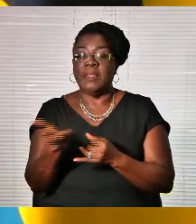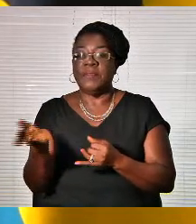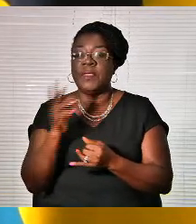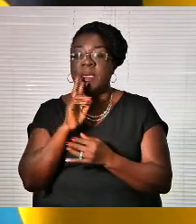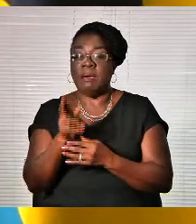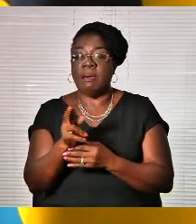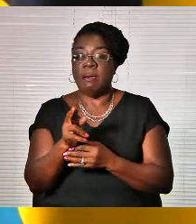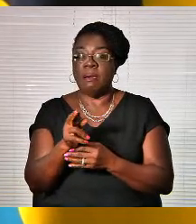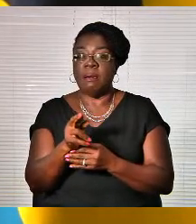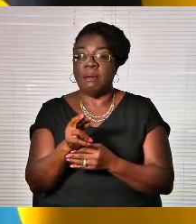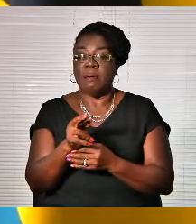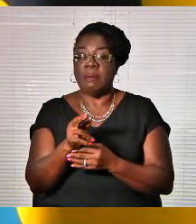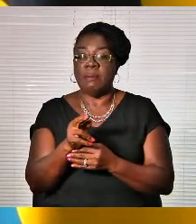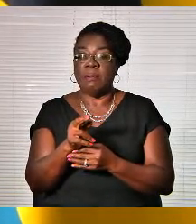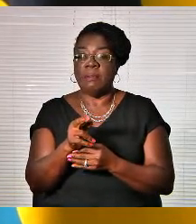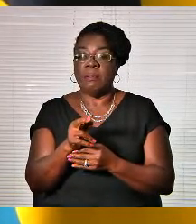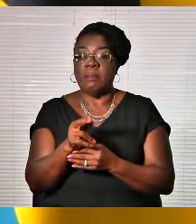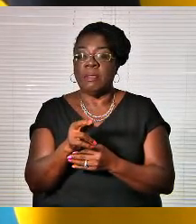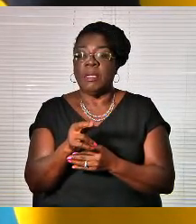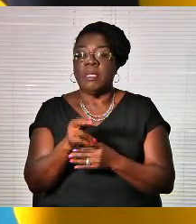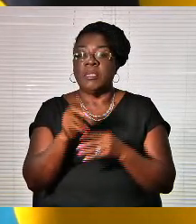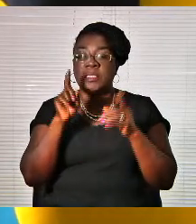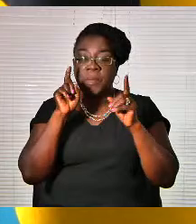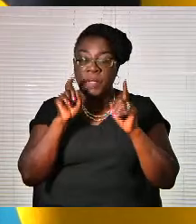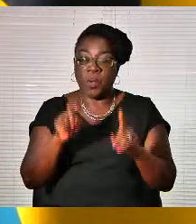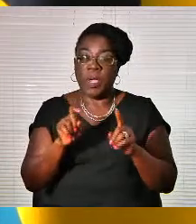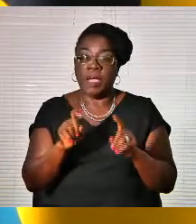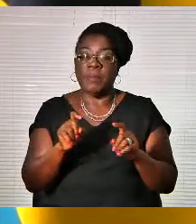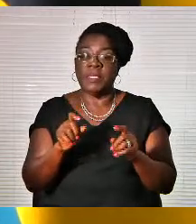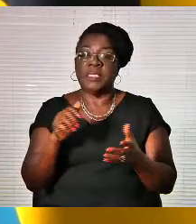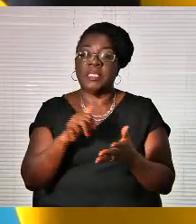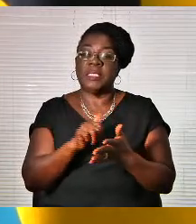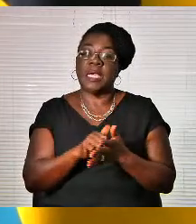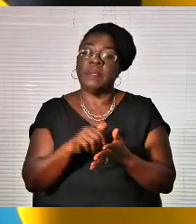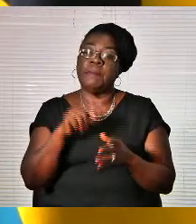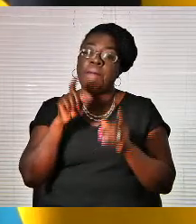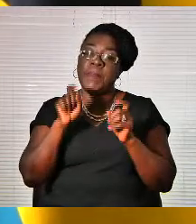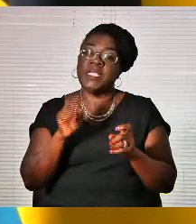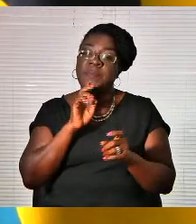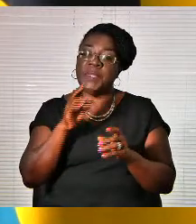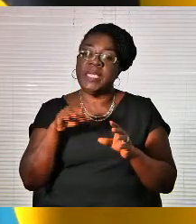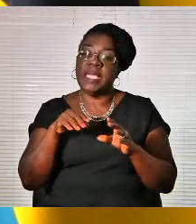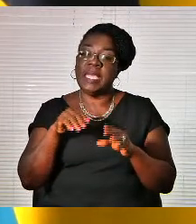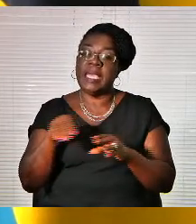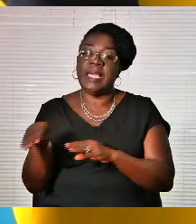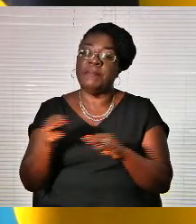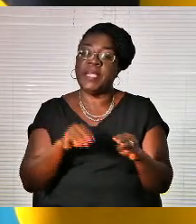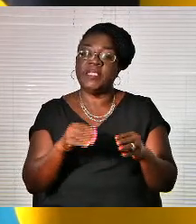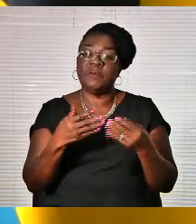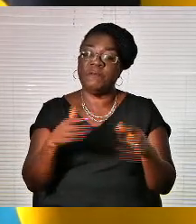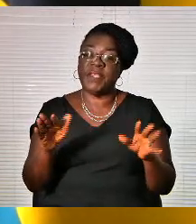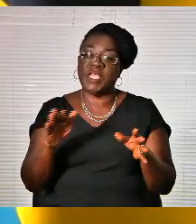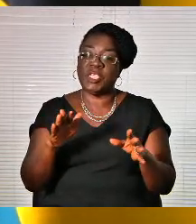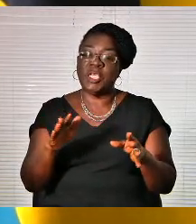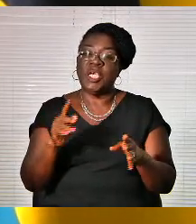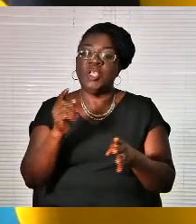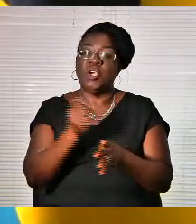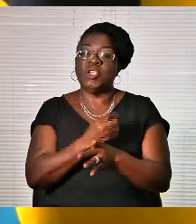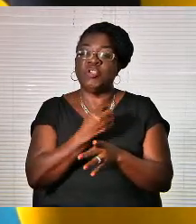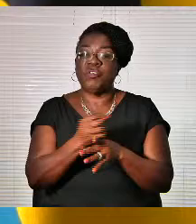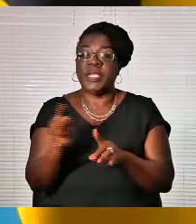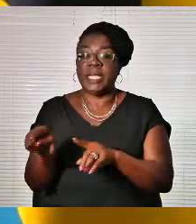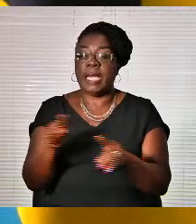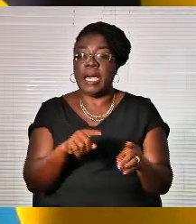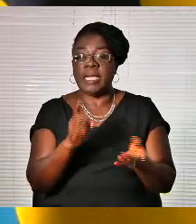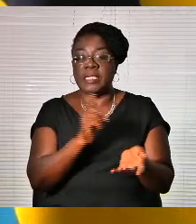are certain requirements that are in place to complete internship. And so, of course, you have